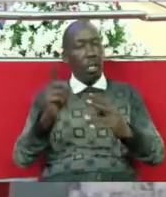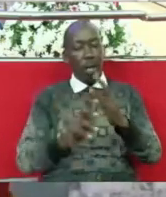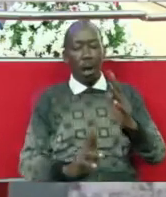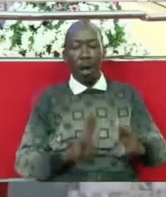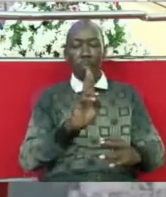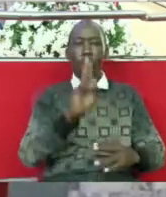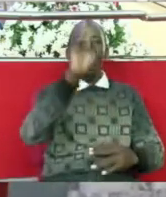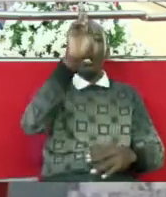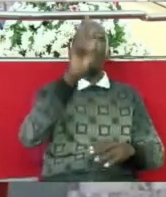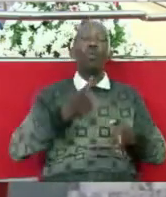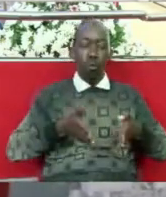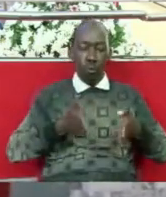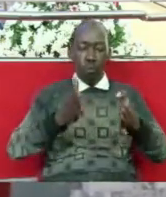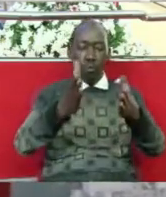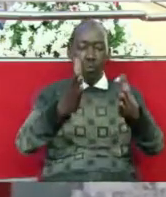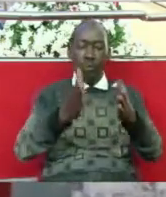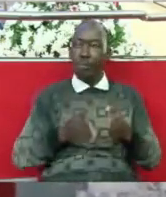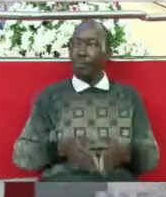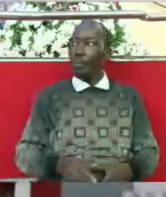trend.